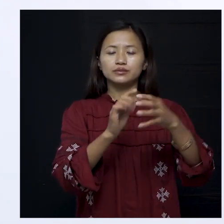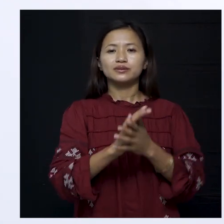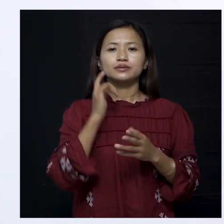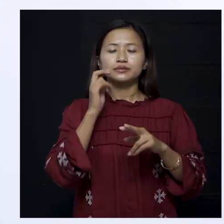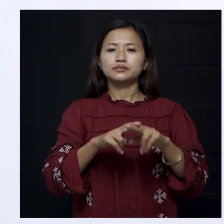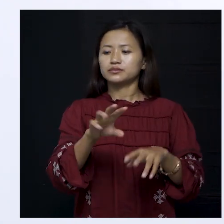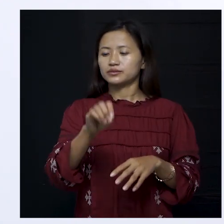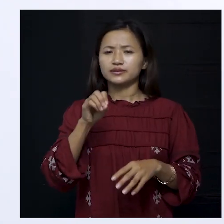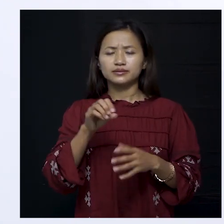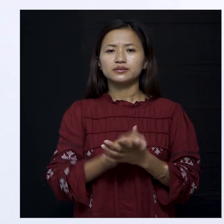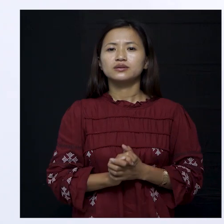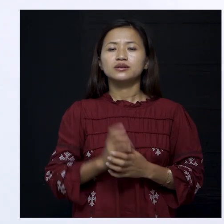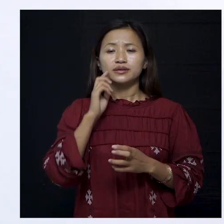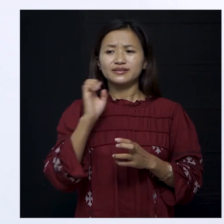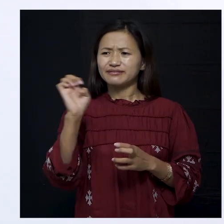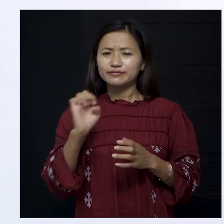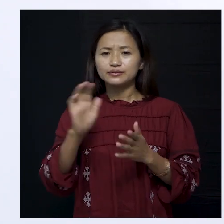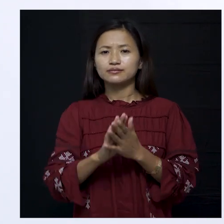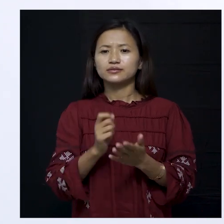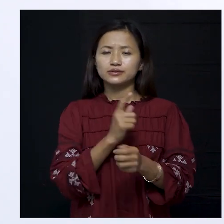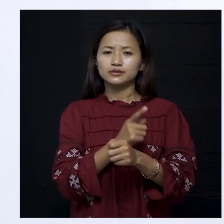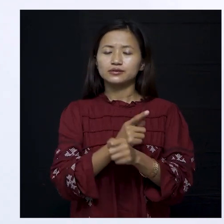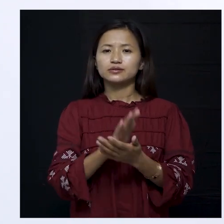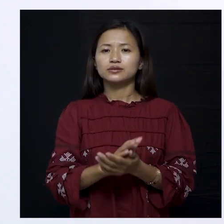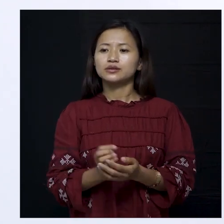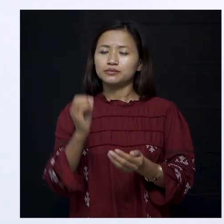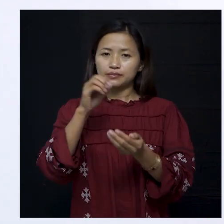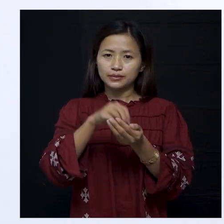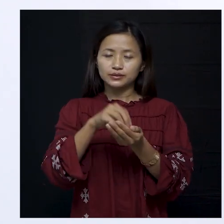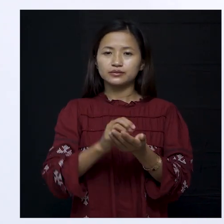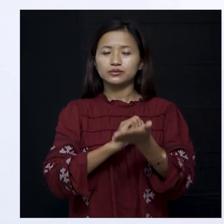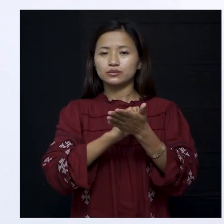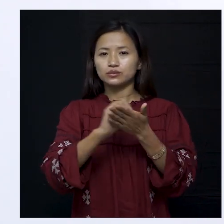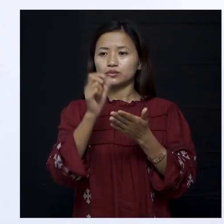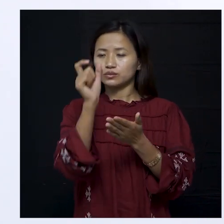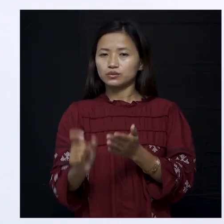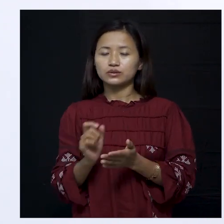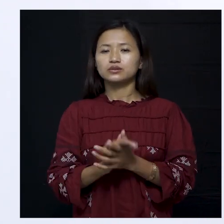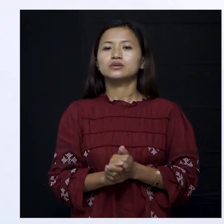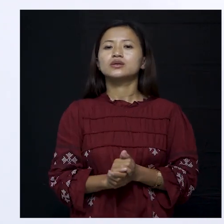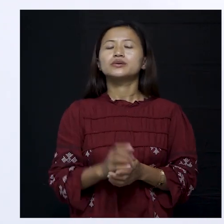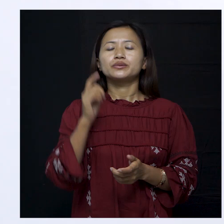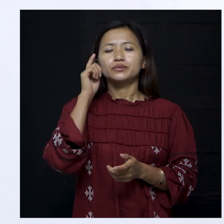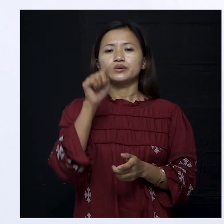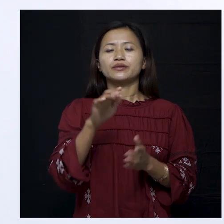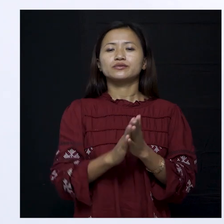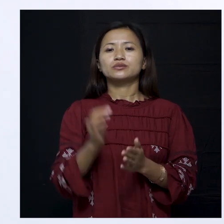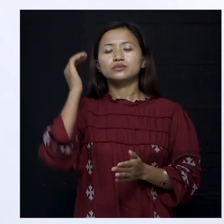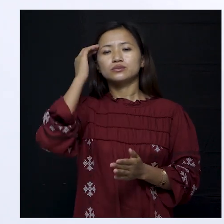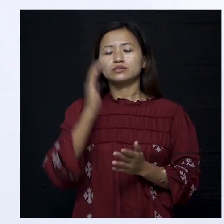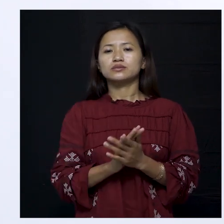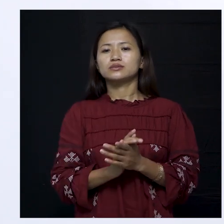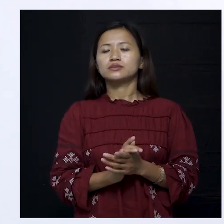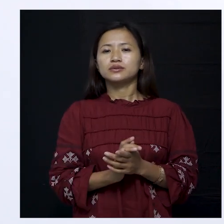if you don't get it, or even if your teachers forget to mention the words that you need to write, we have to know that this is for 7